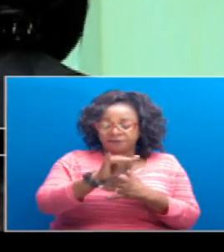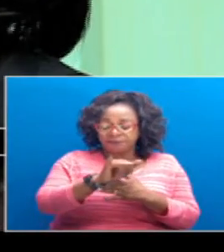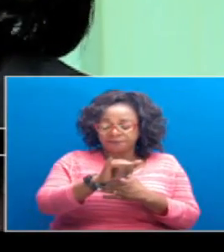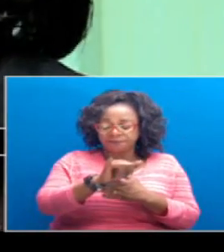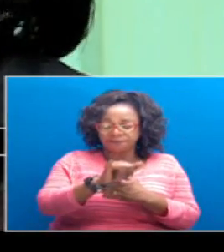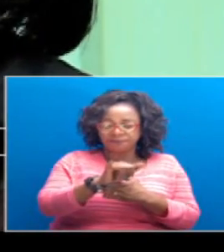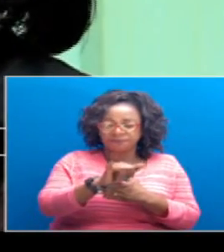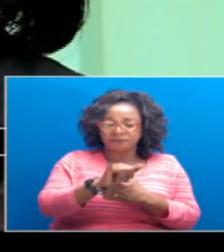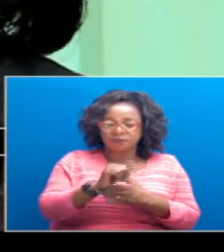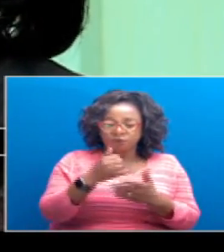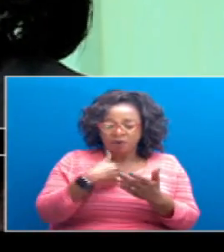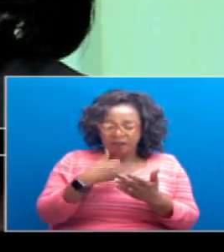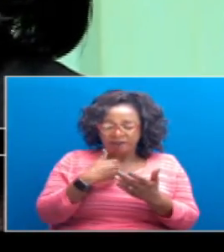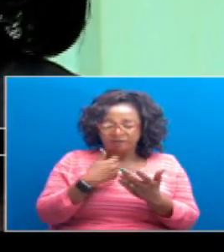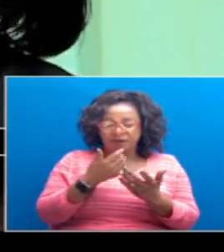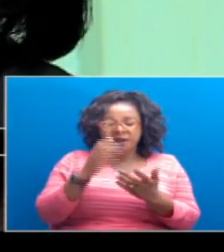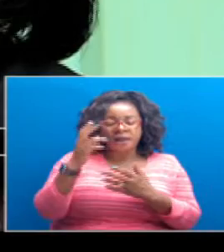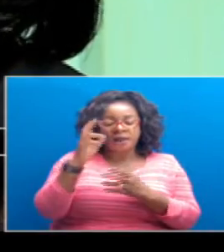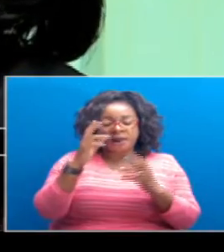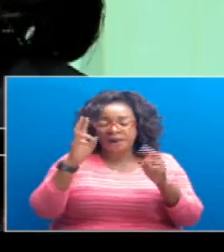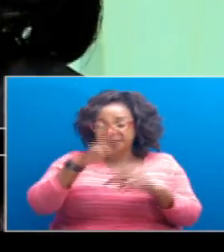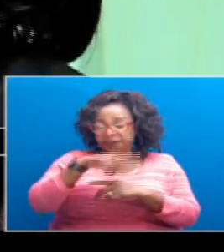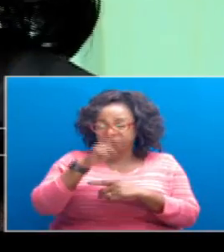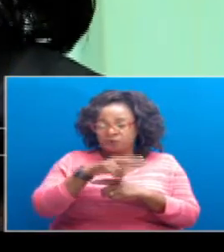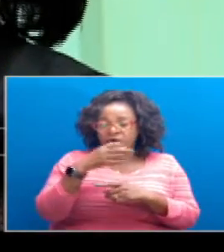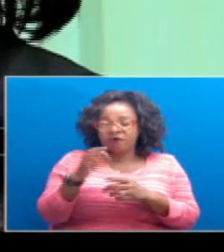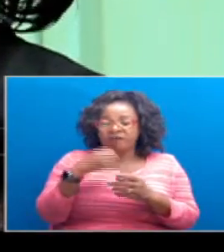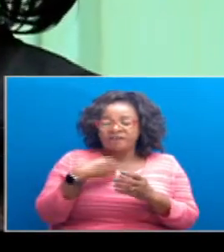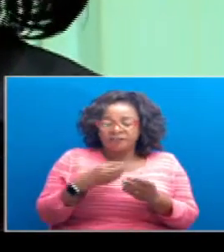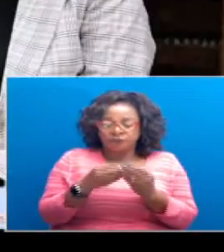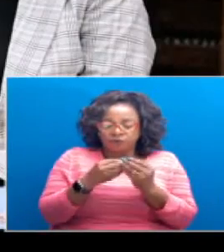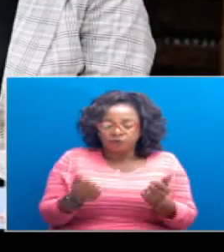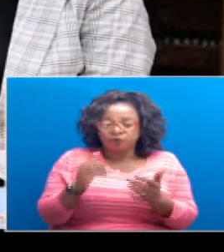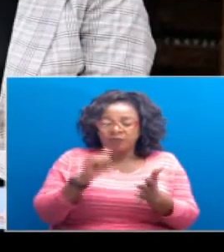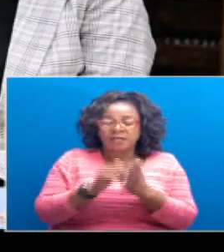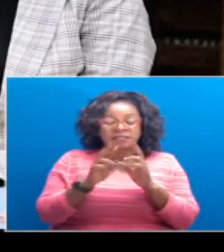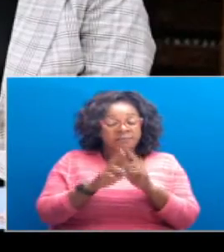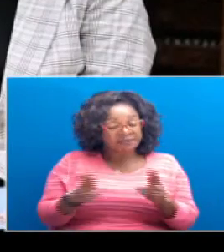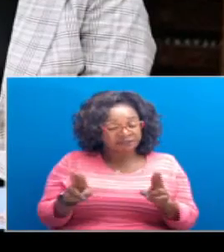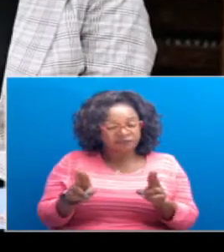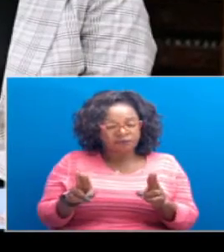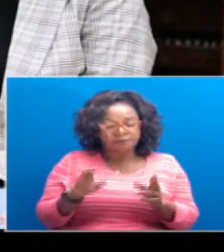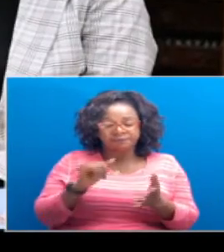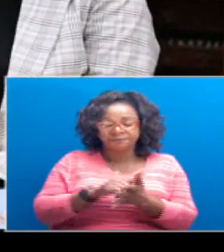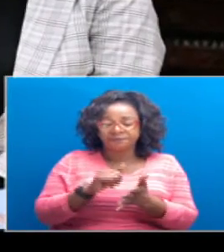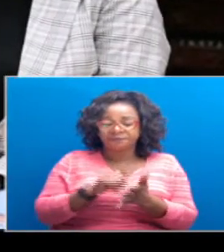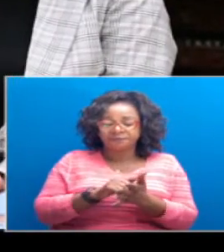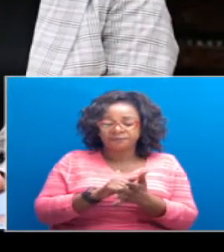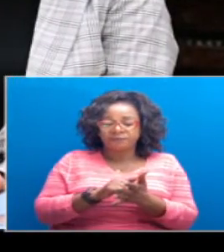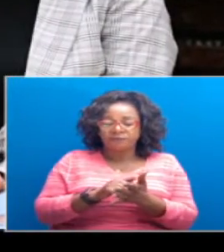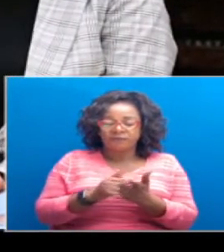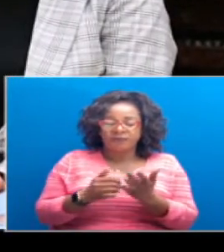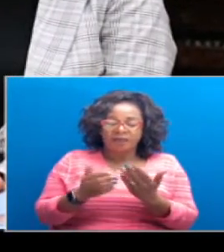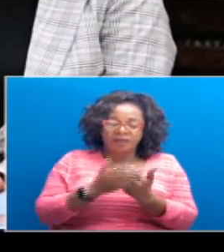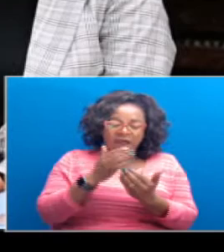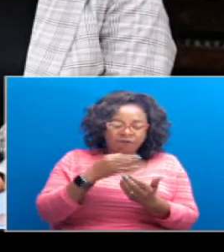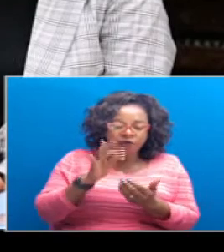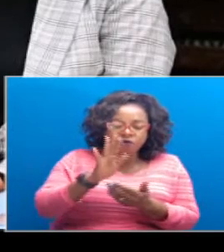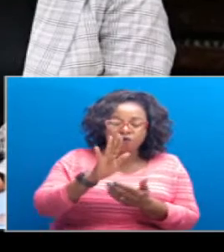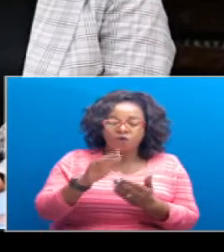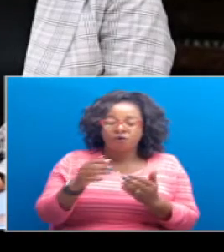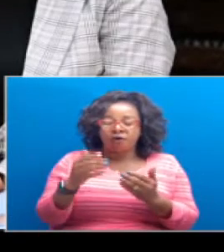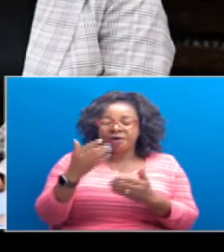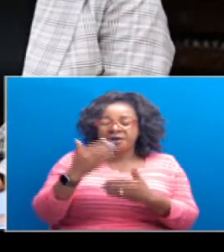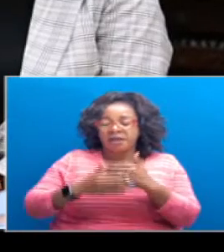us, to have an attitude of conflict resolution that is peaceful and that cares for your neighbor and